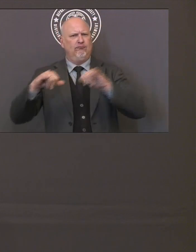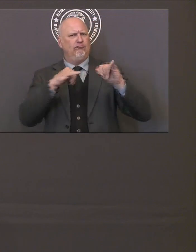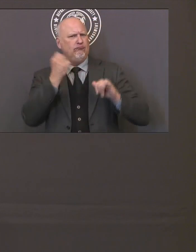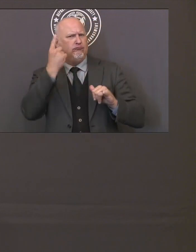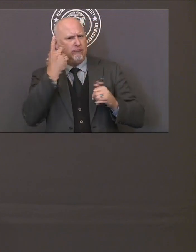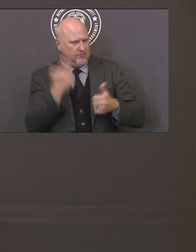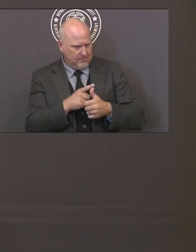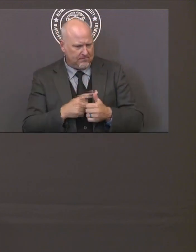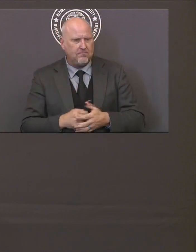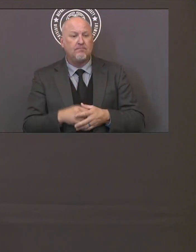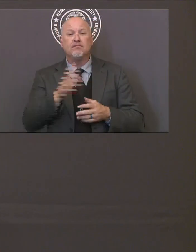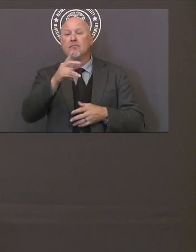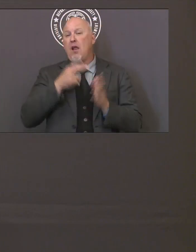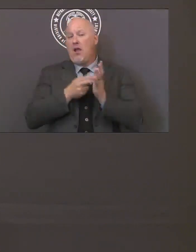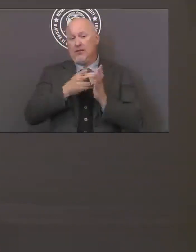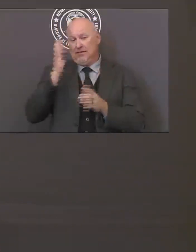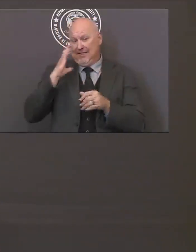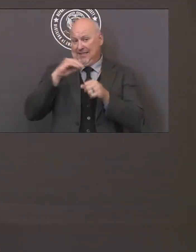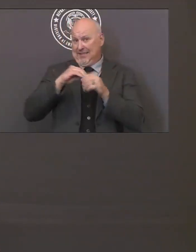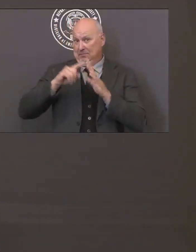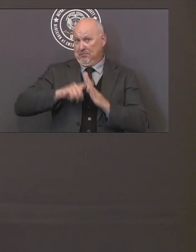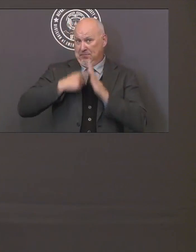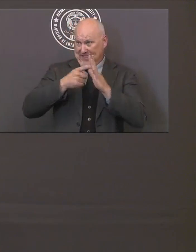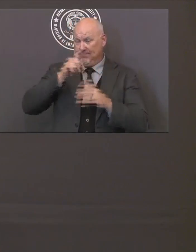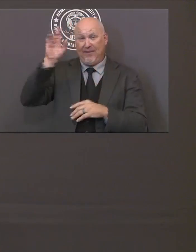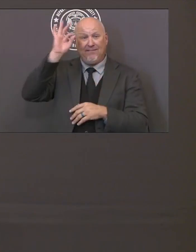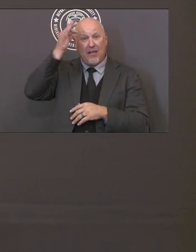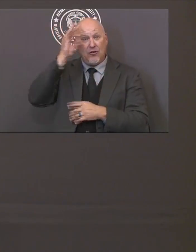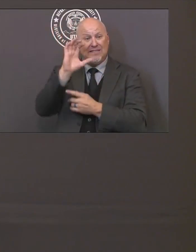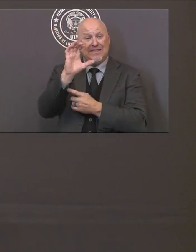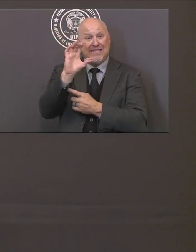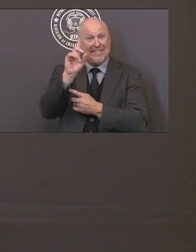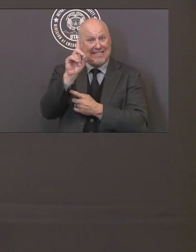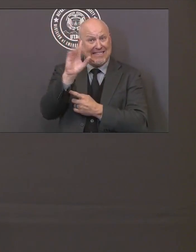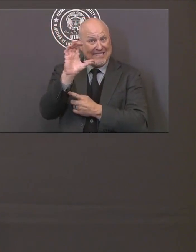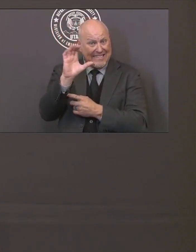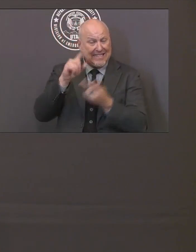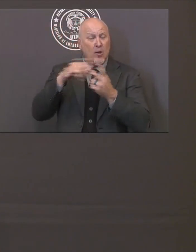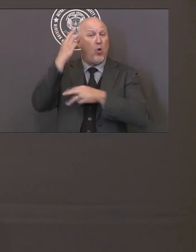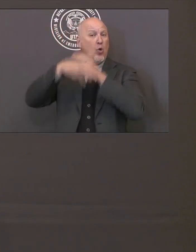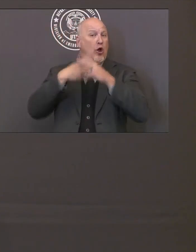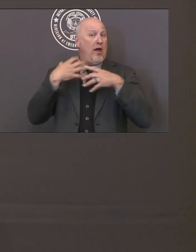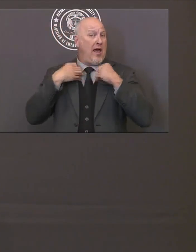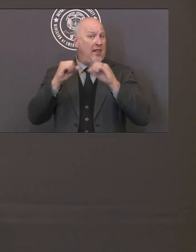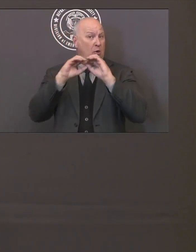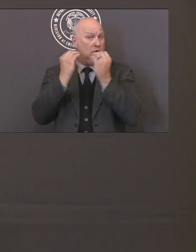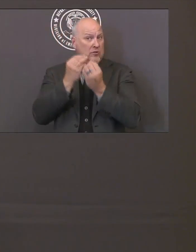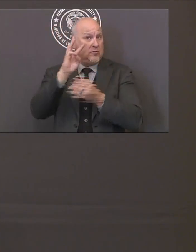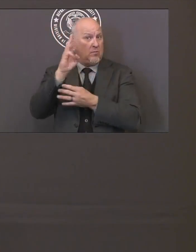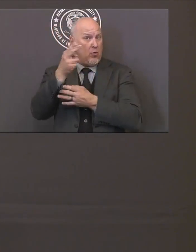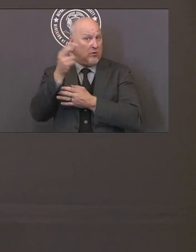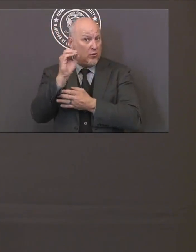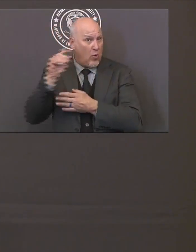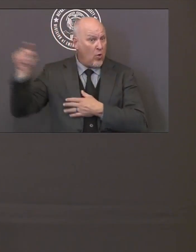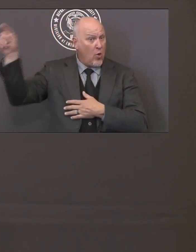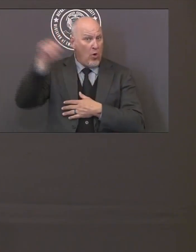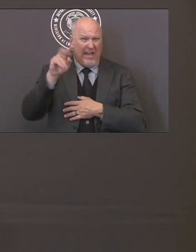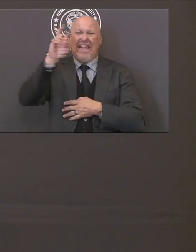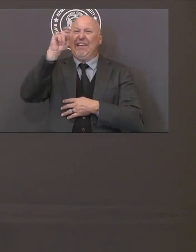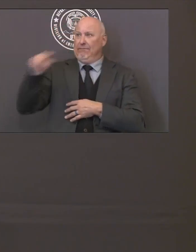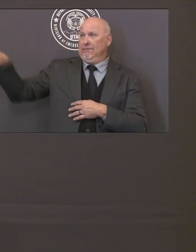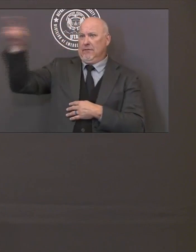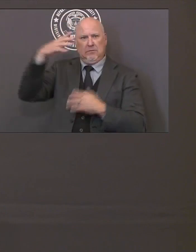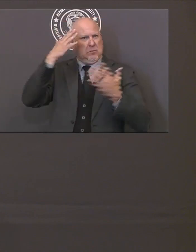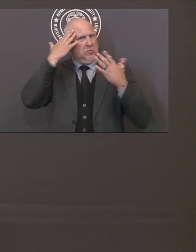out of the CDC and the World Health Organization were based on old research on other outbreaks. So based on that